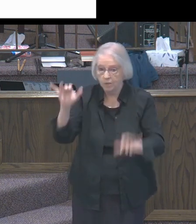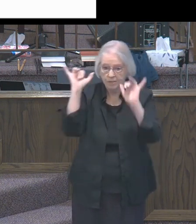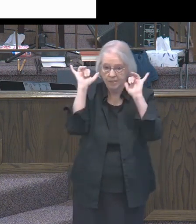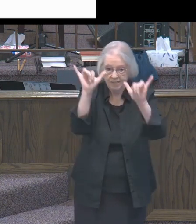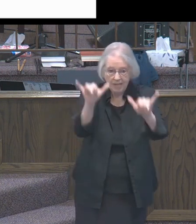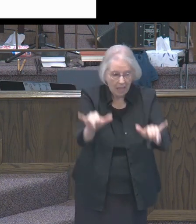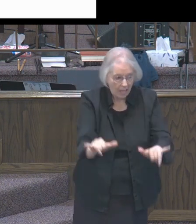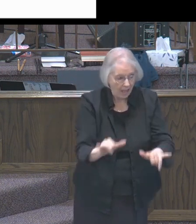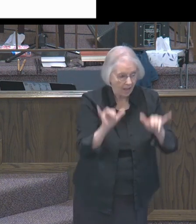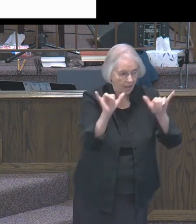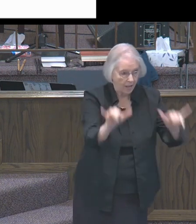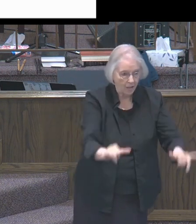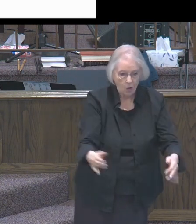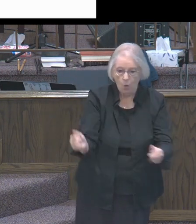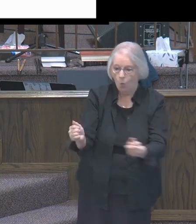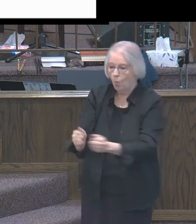forever.